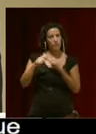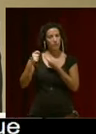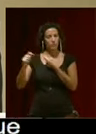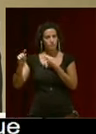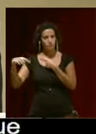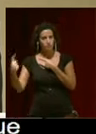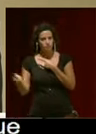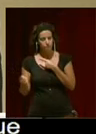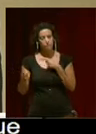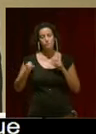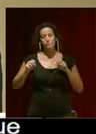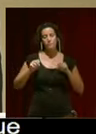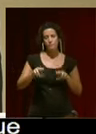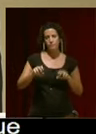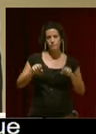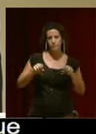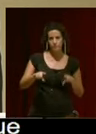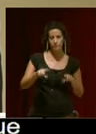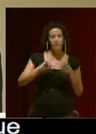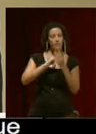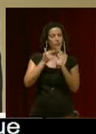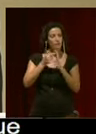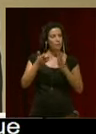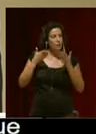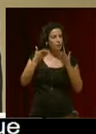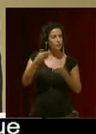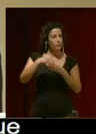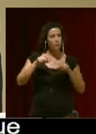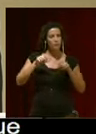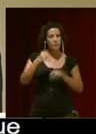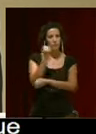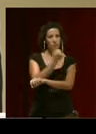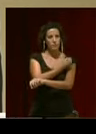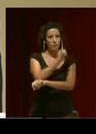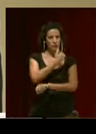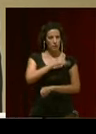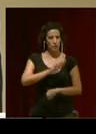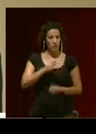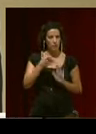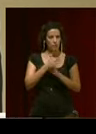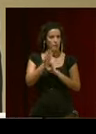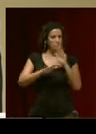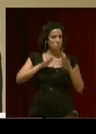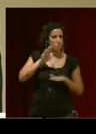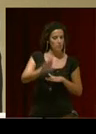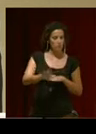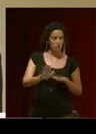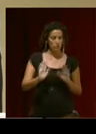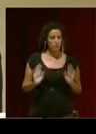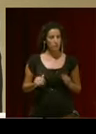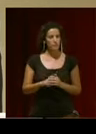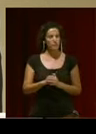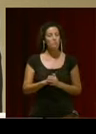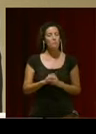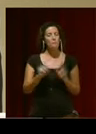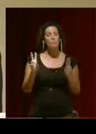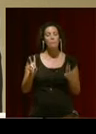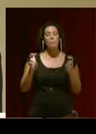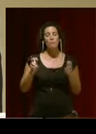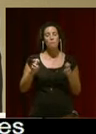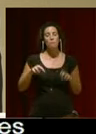on the basis of research that we carried out at the lab. We wanted to reach the market. This system has already